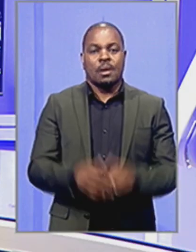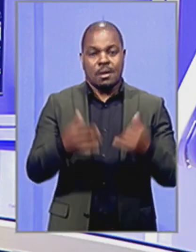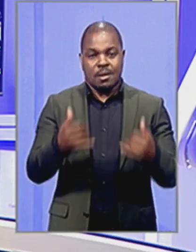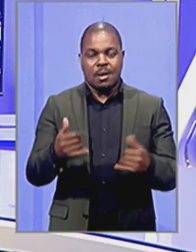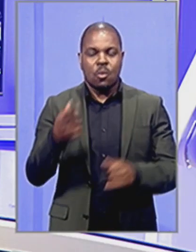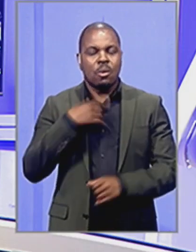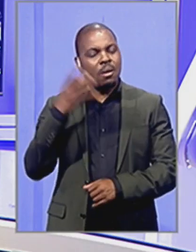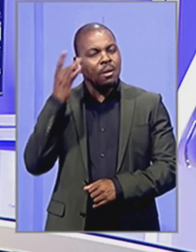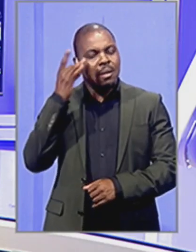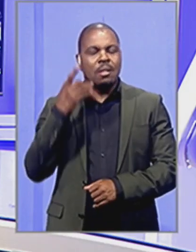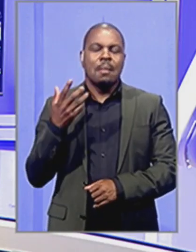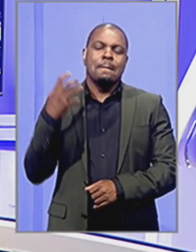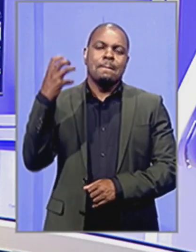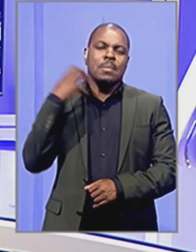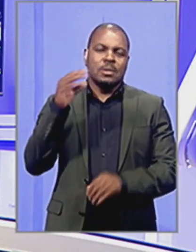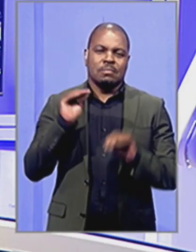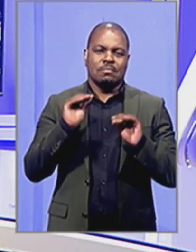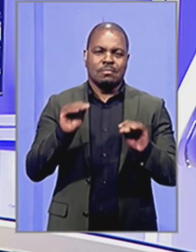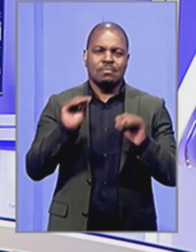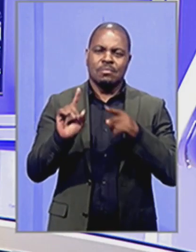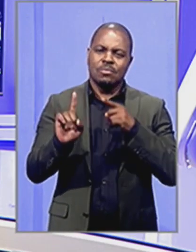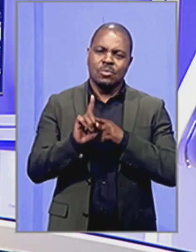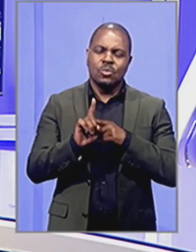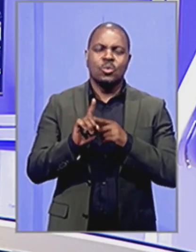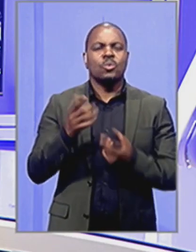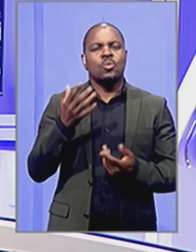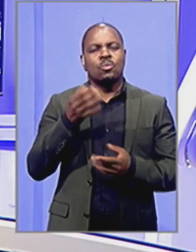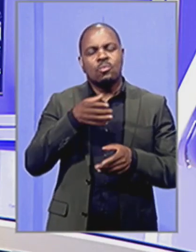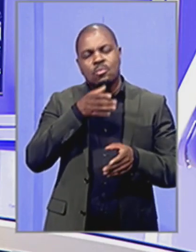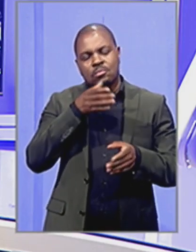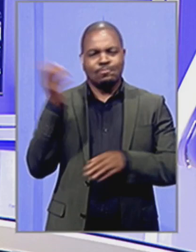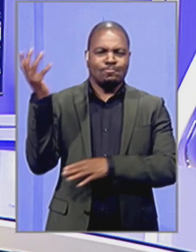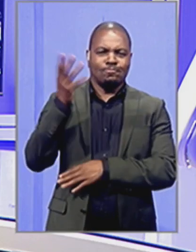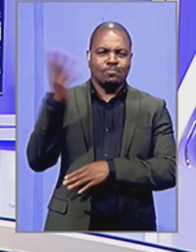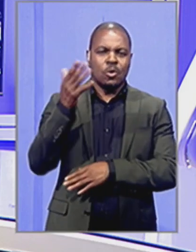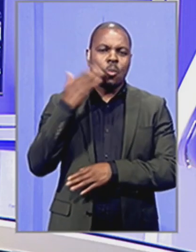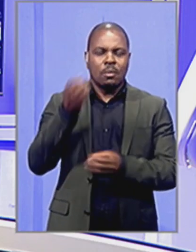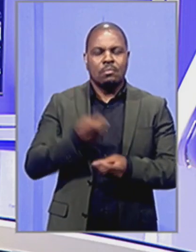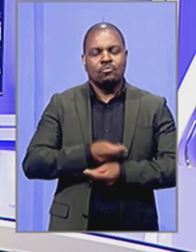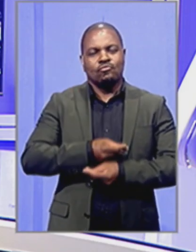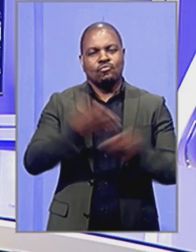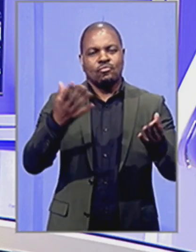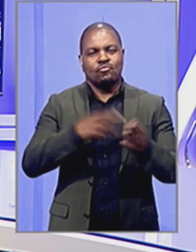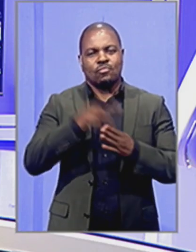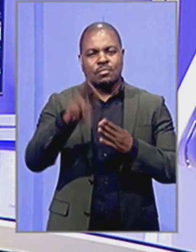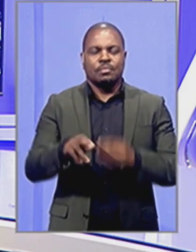pele ge a re kweng seo tone ya thuto ya motheo Angie Motshekga a se boletšego ge a ala dipoelo.